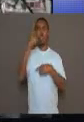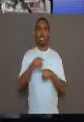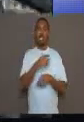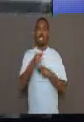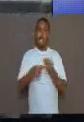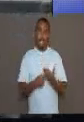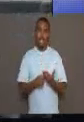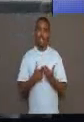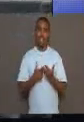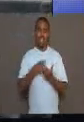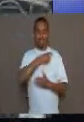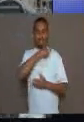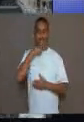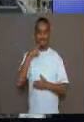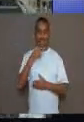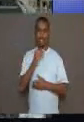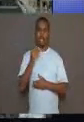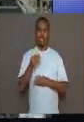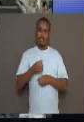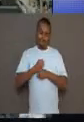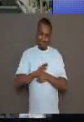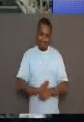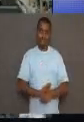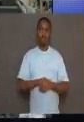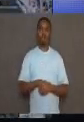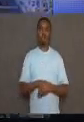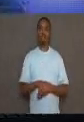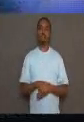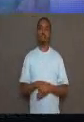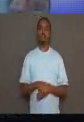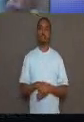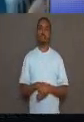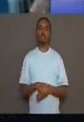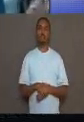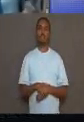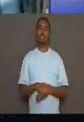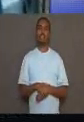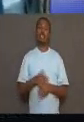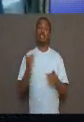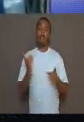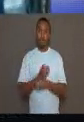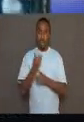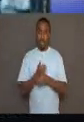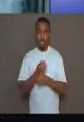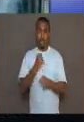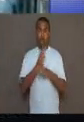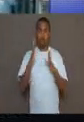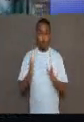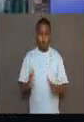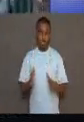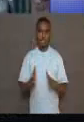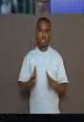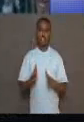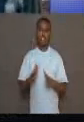Then they are dried and pressed. In the factory, the workers work